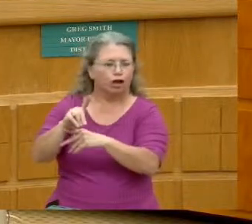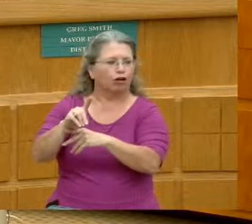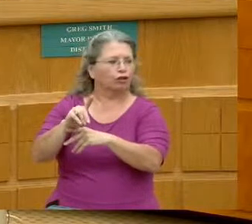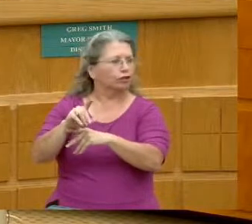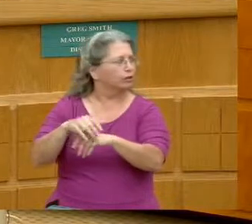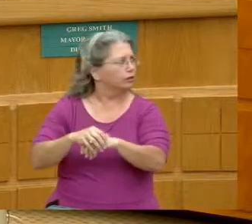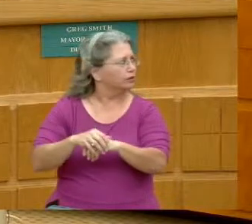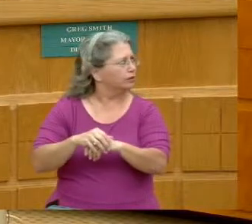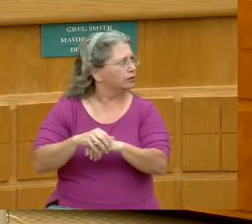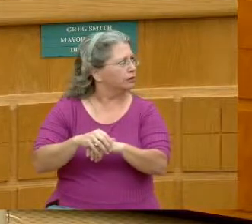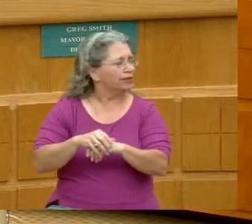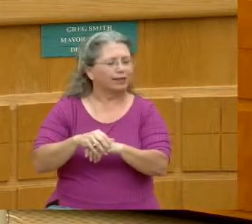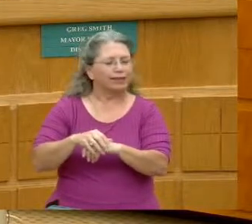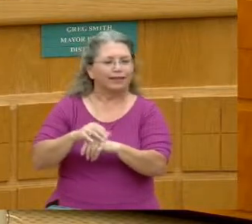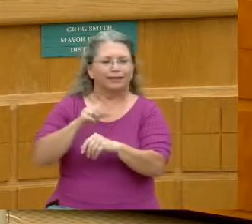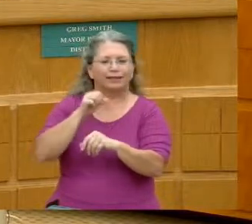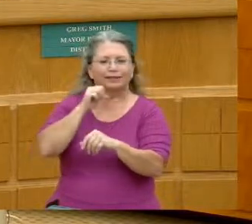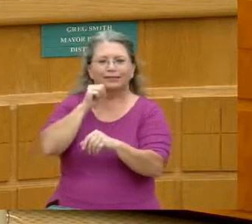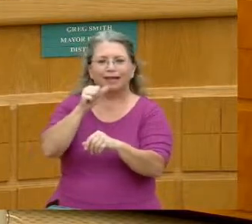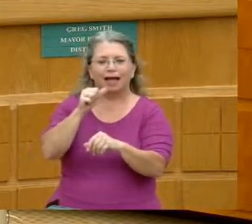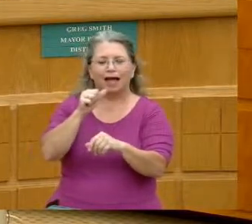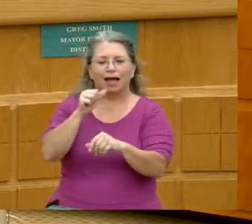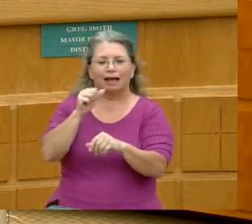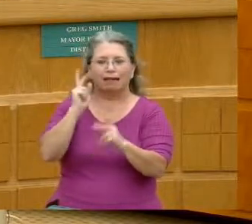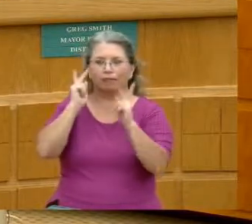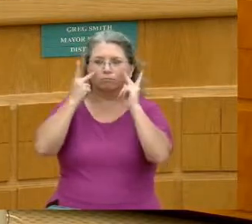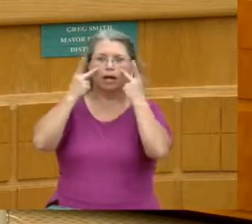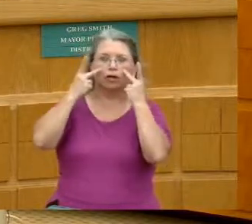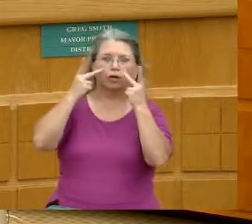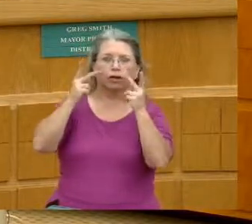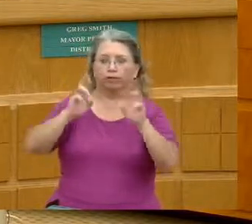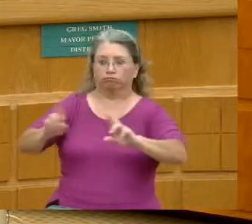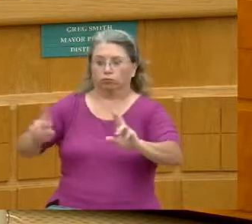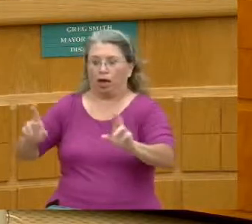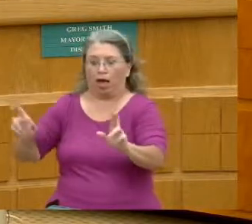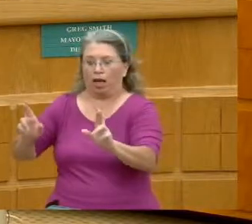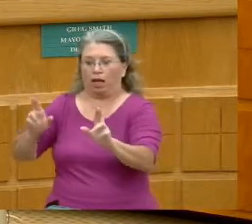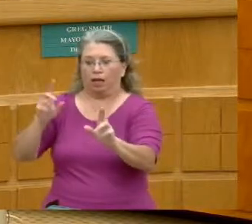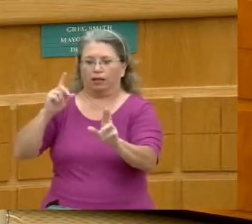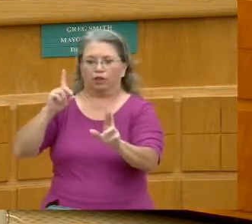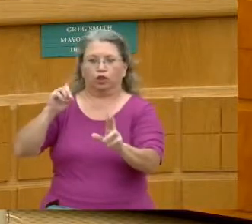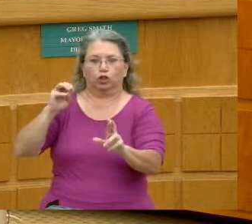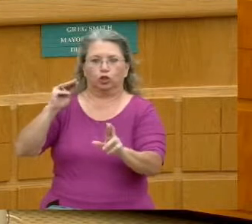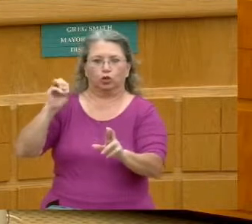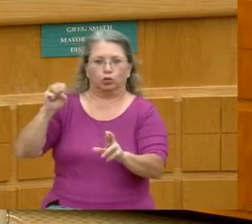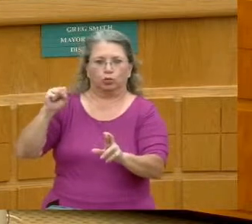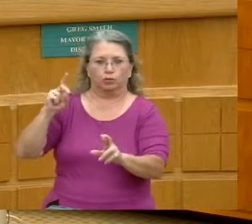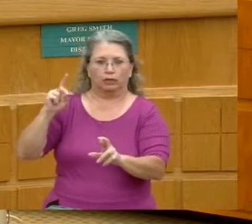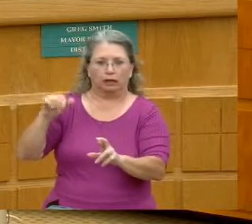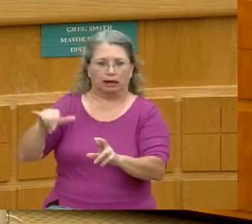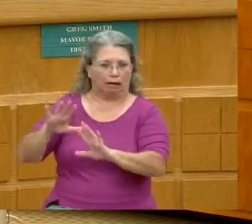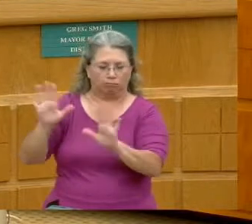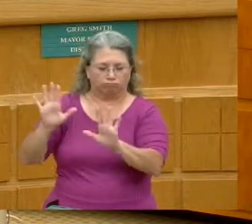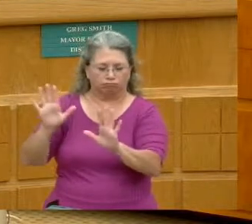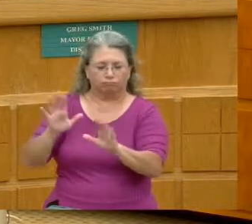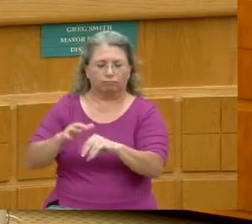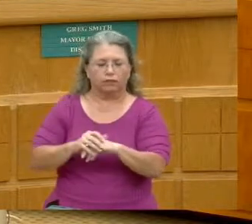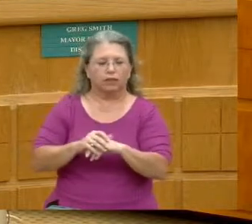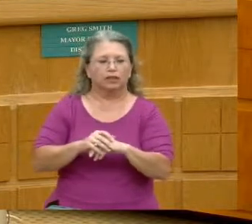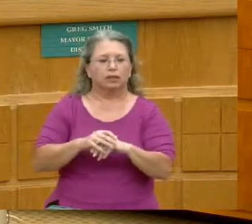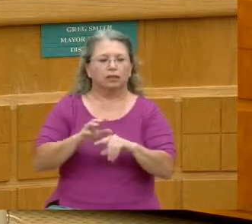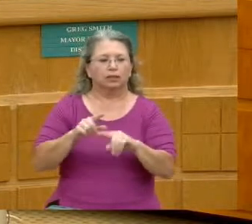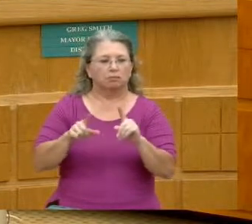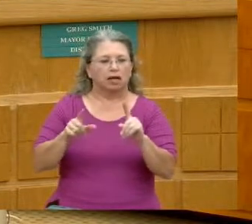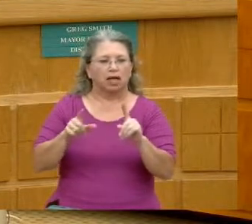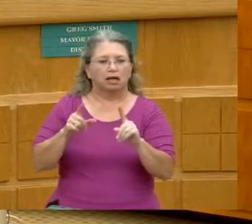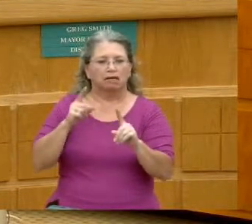of doomsday prepping. It looks like really something that's sustained through time, well after kind of prepping